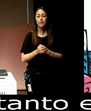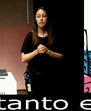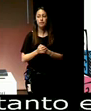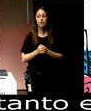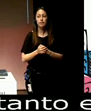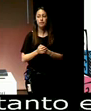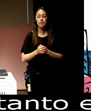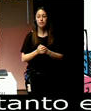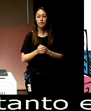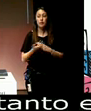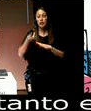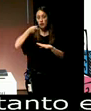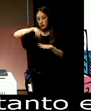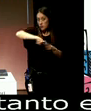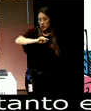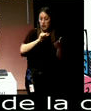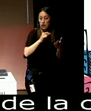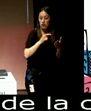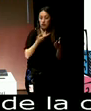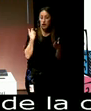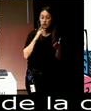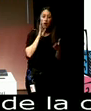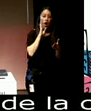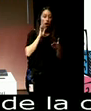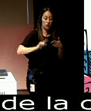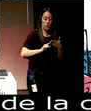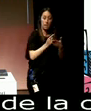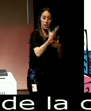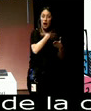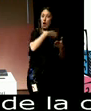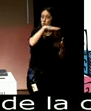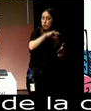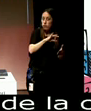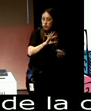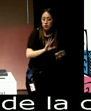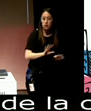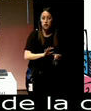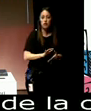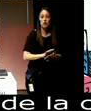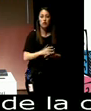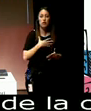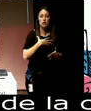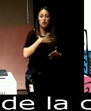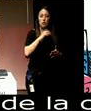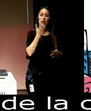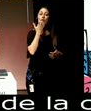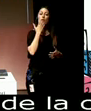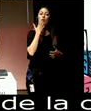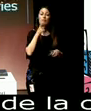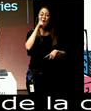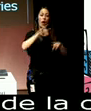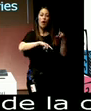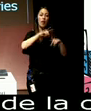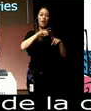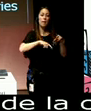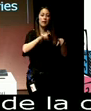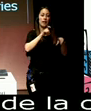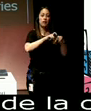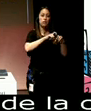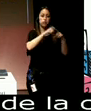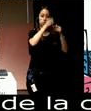You can also, in this interface, filter on the categories of the location. For example, if you